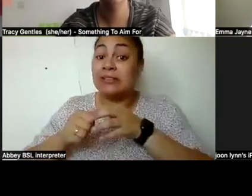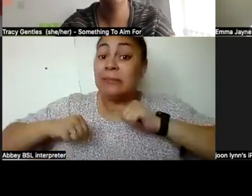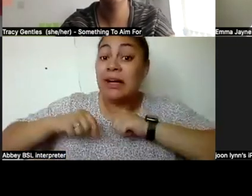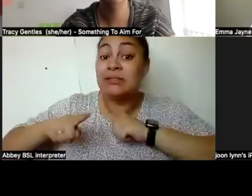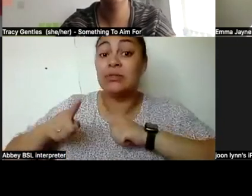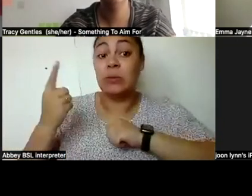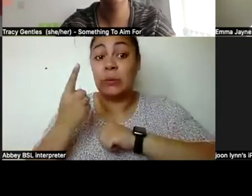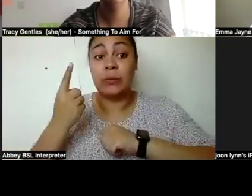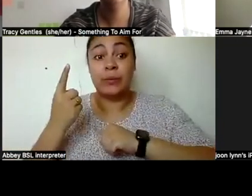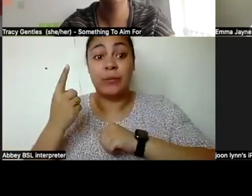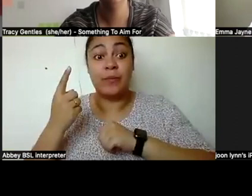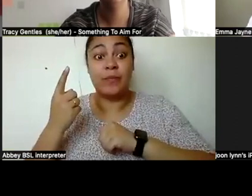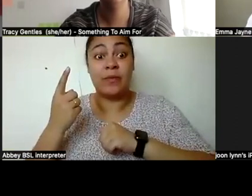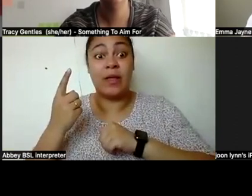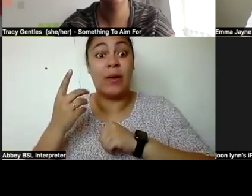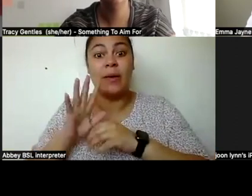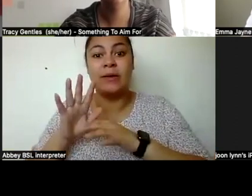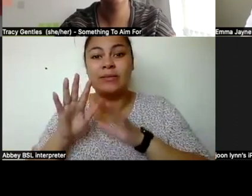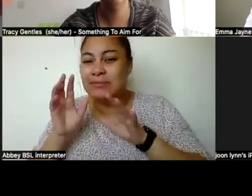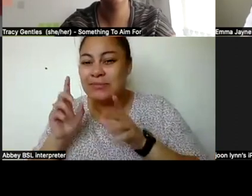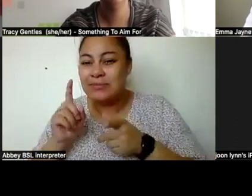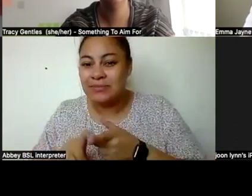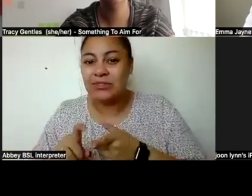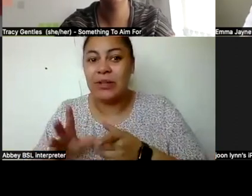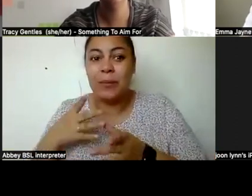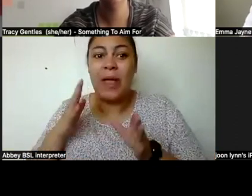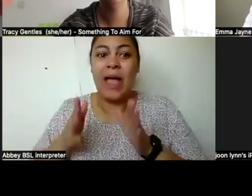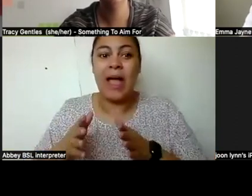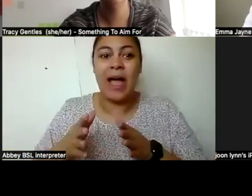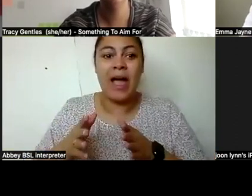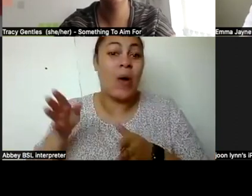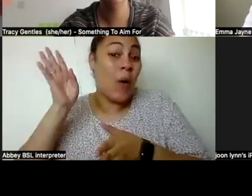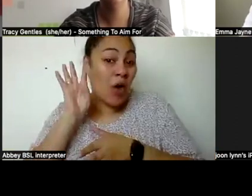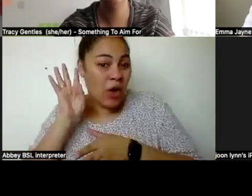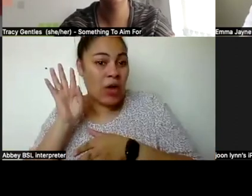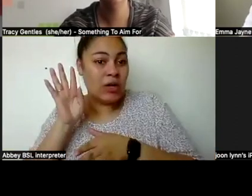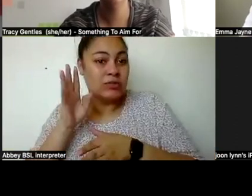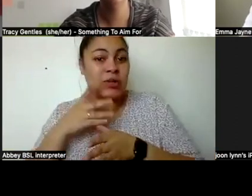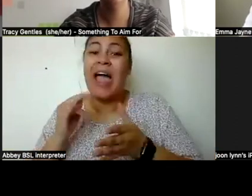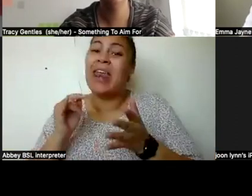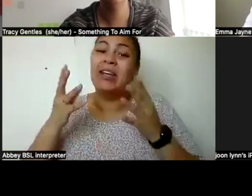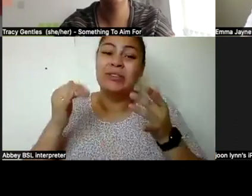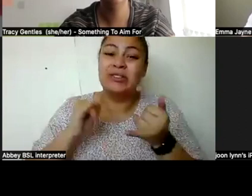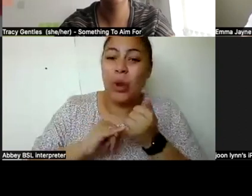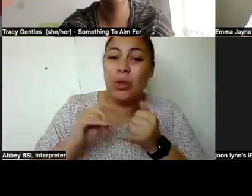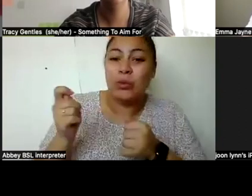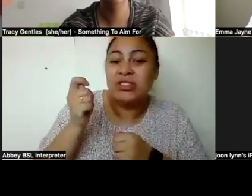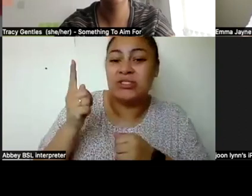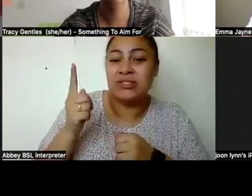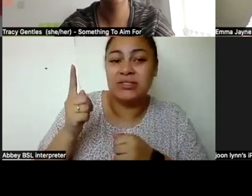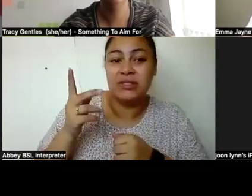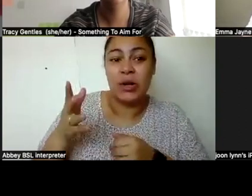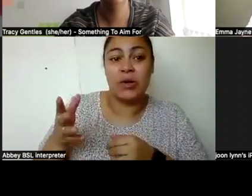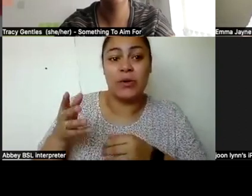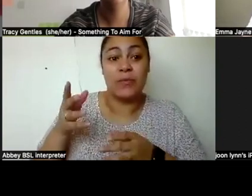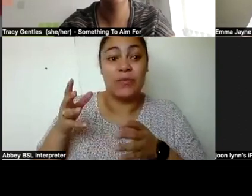it's certain that we haven't either sought to or heard the solutions. We're certainly in a